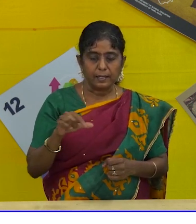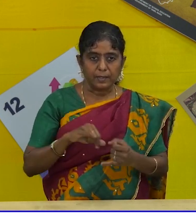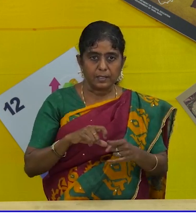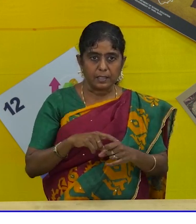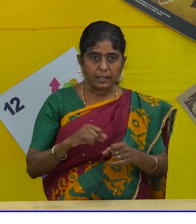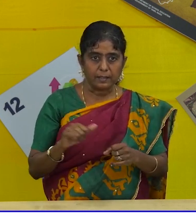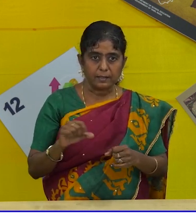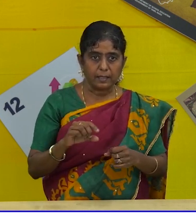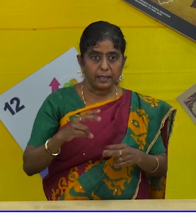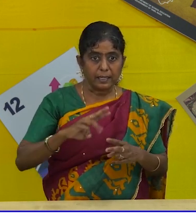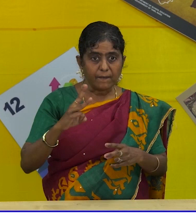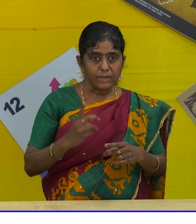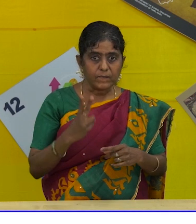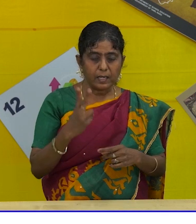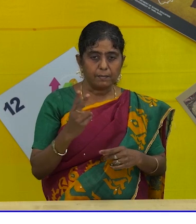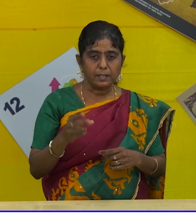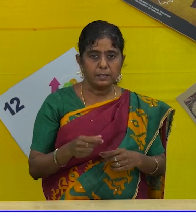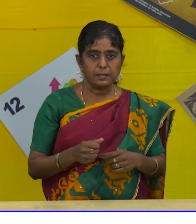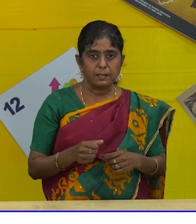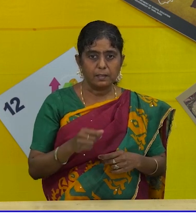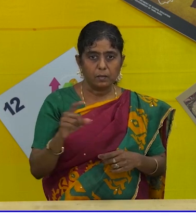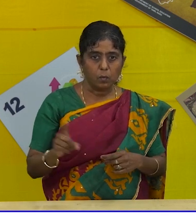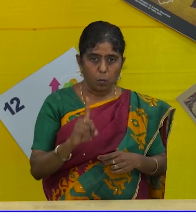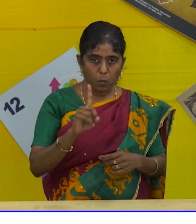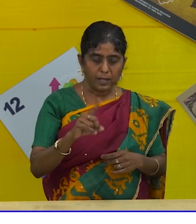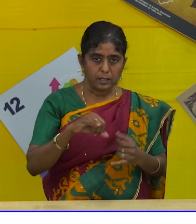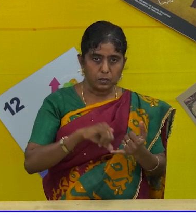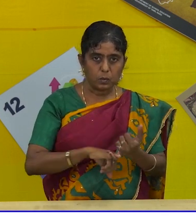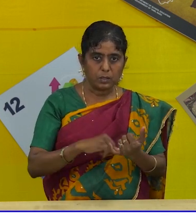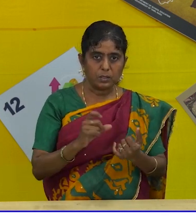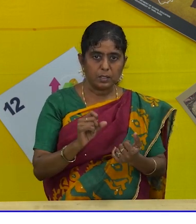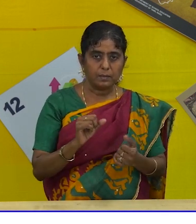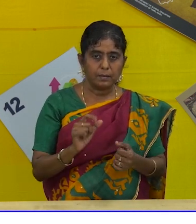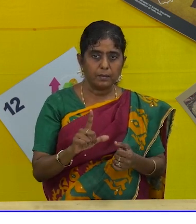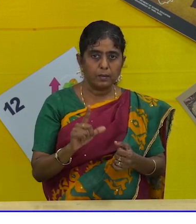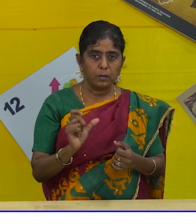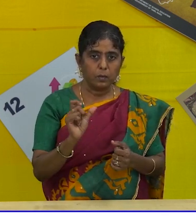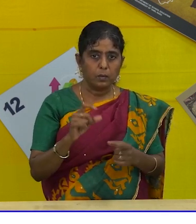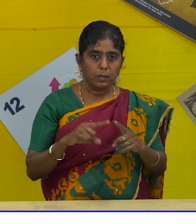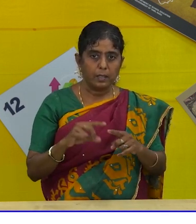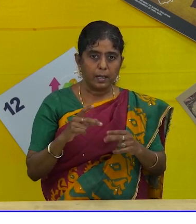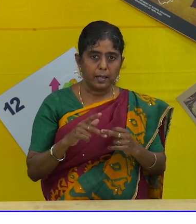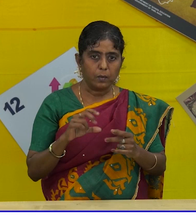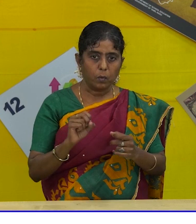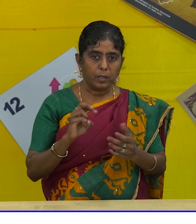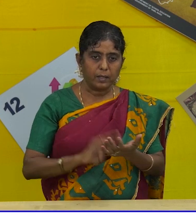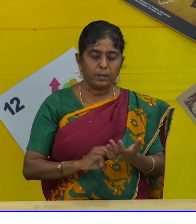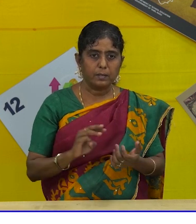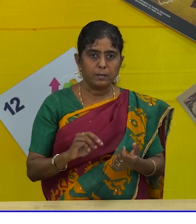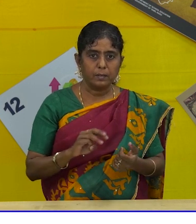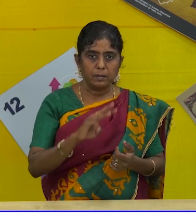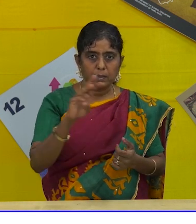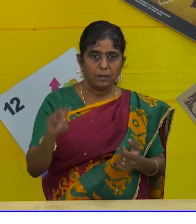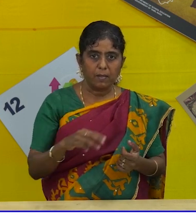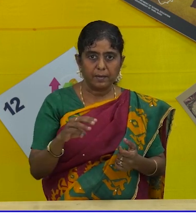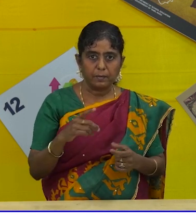be given in three variables, so all the three equations represents three planes.